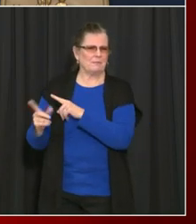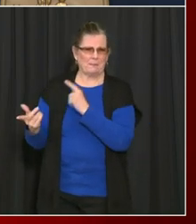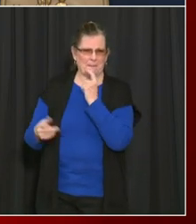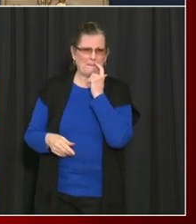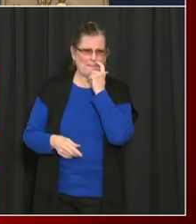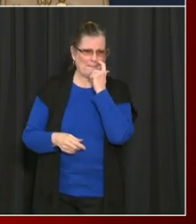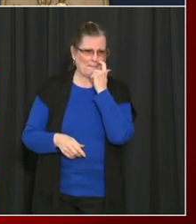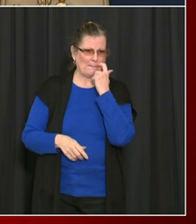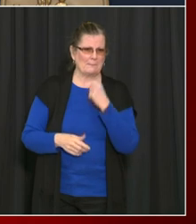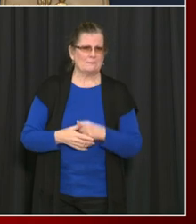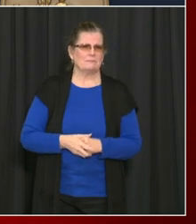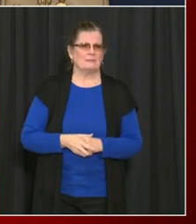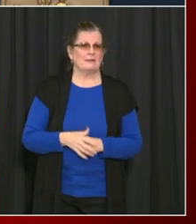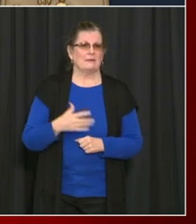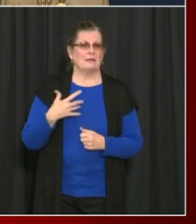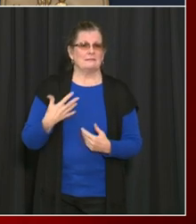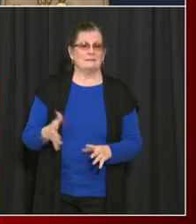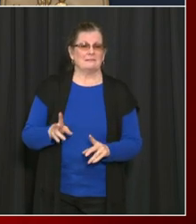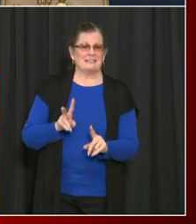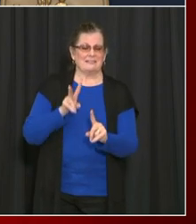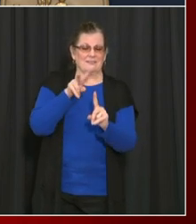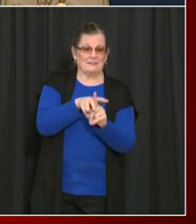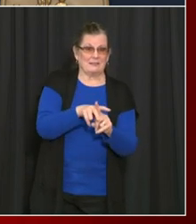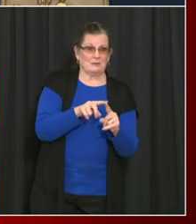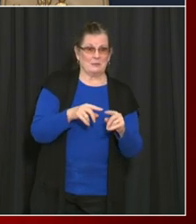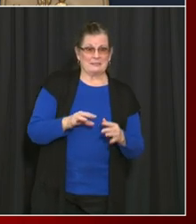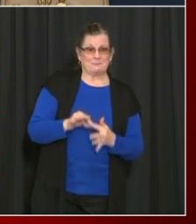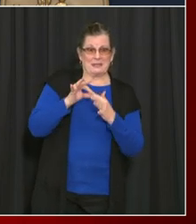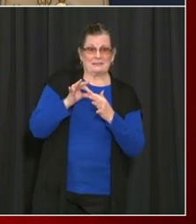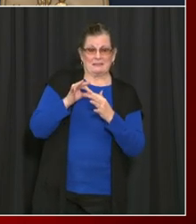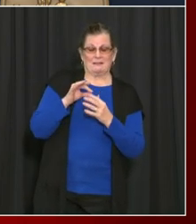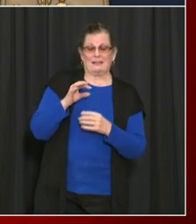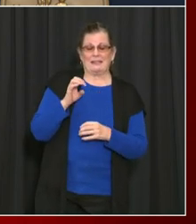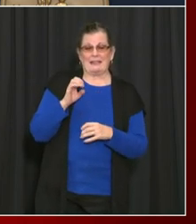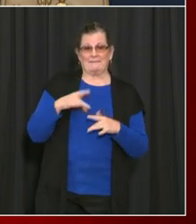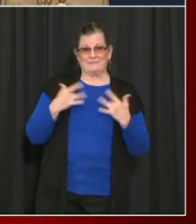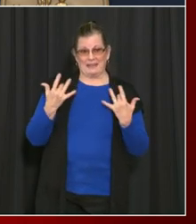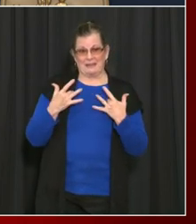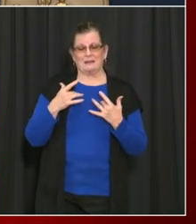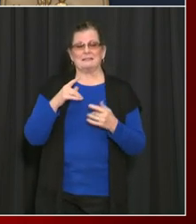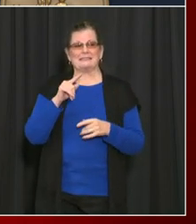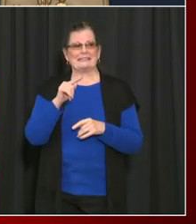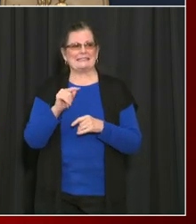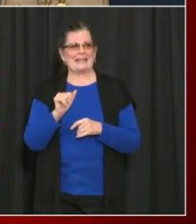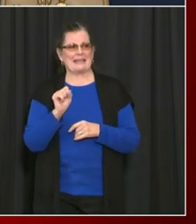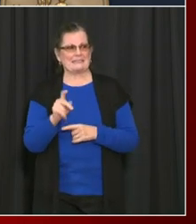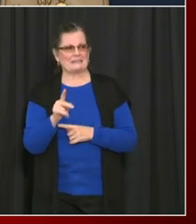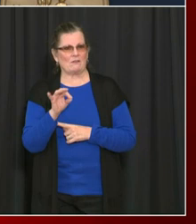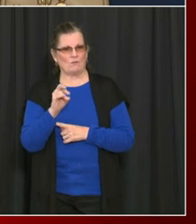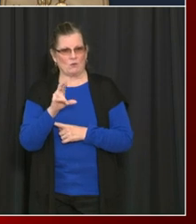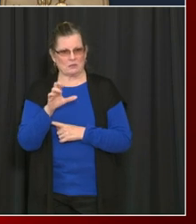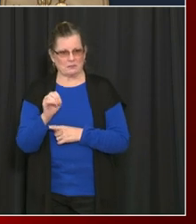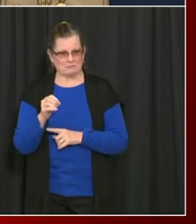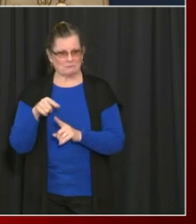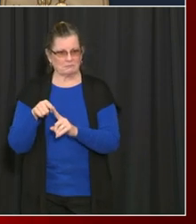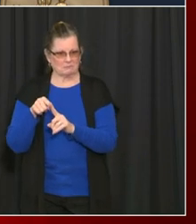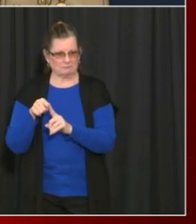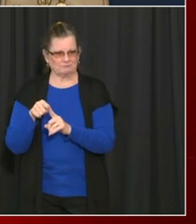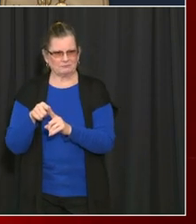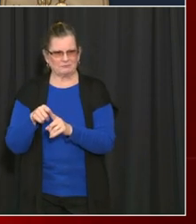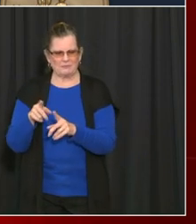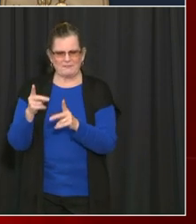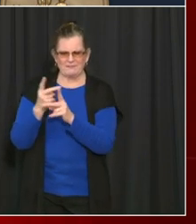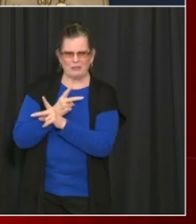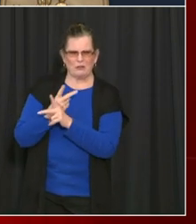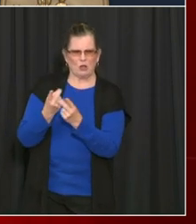my special events task force that is housed at HCMA in conjunction with the District Department